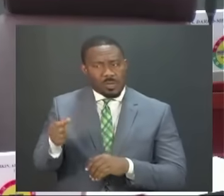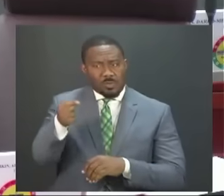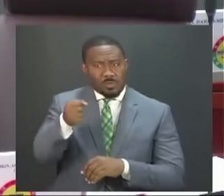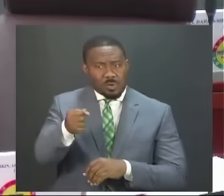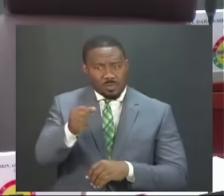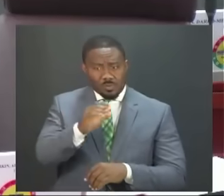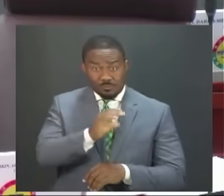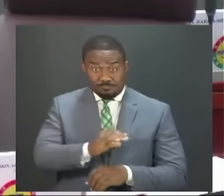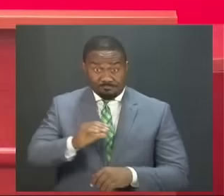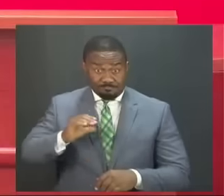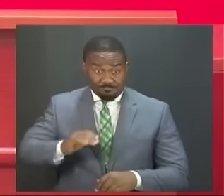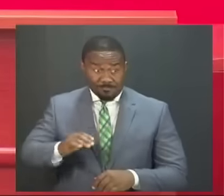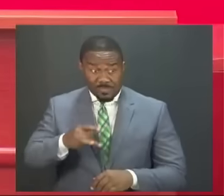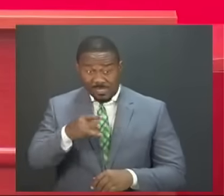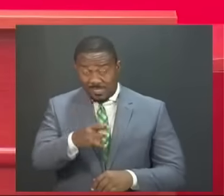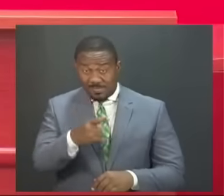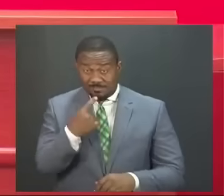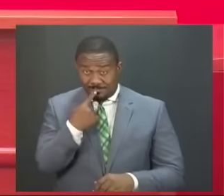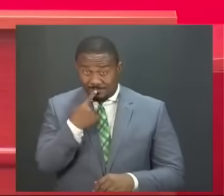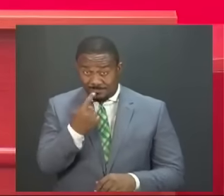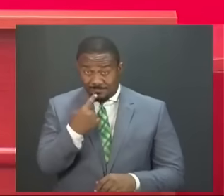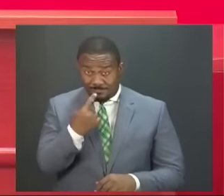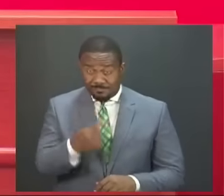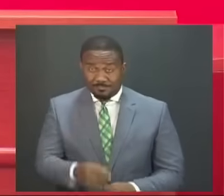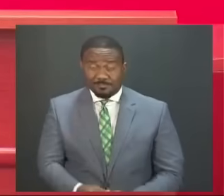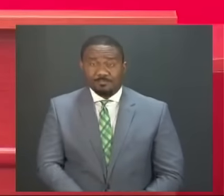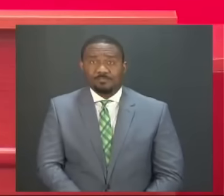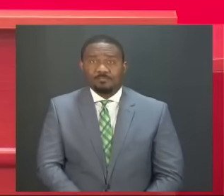He indicated that